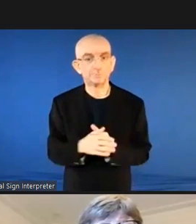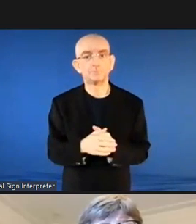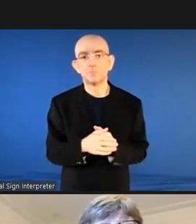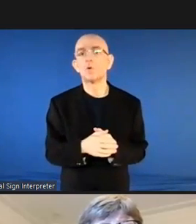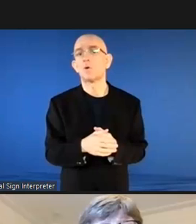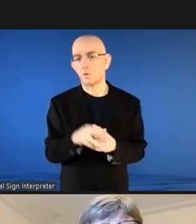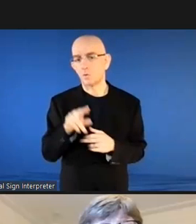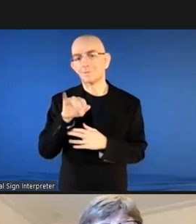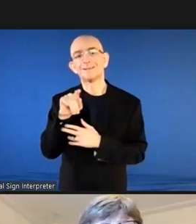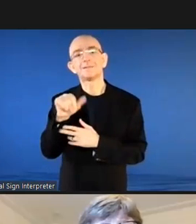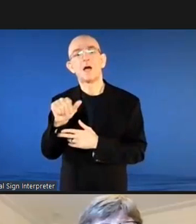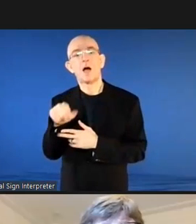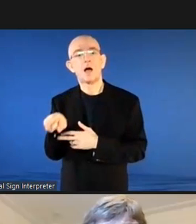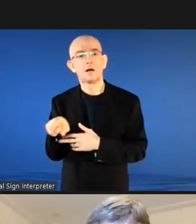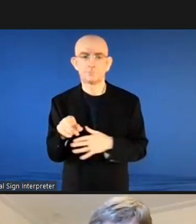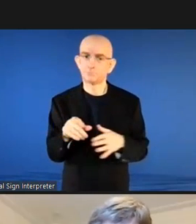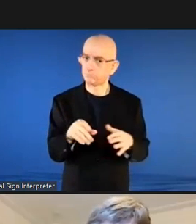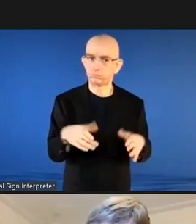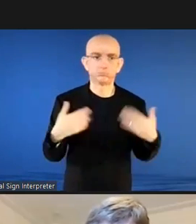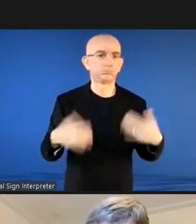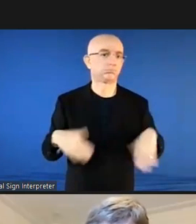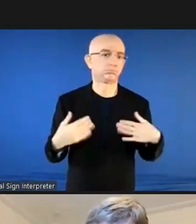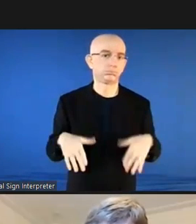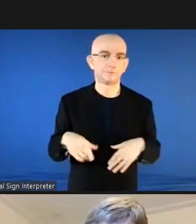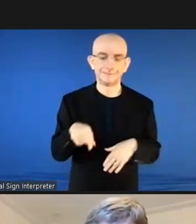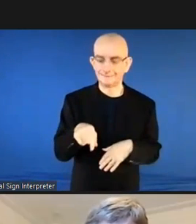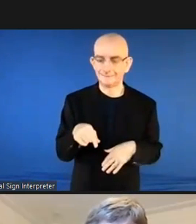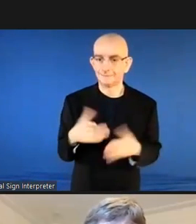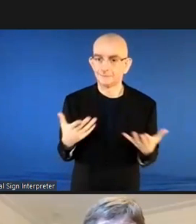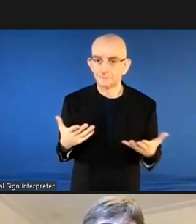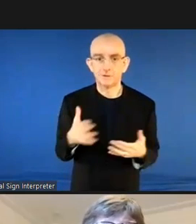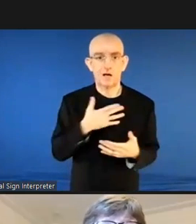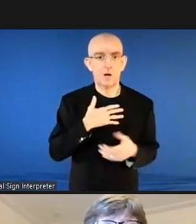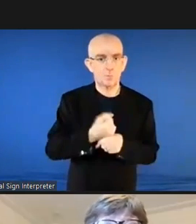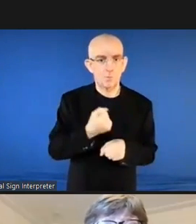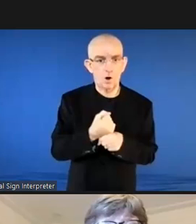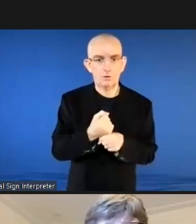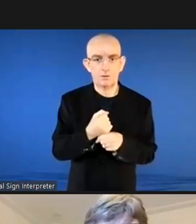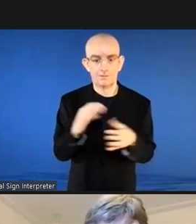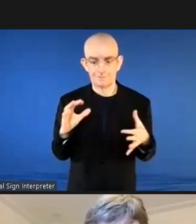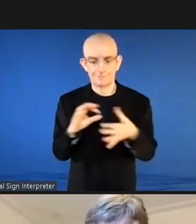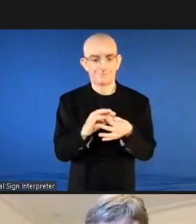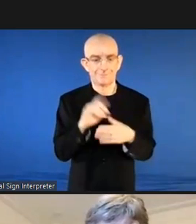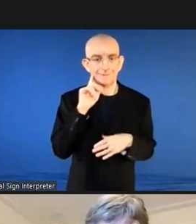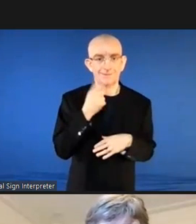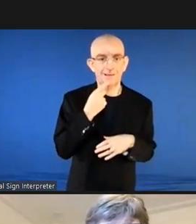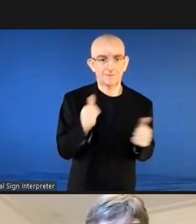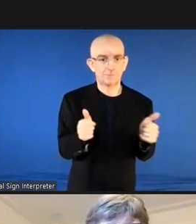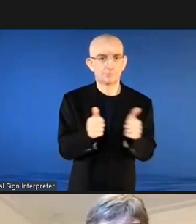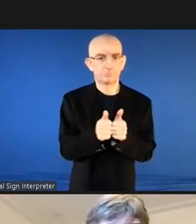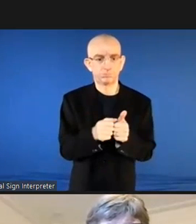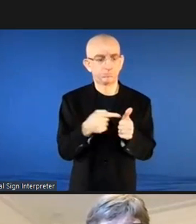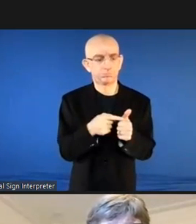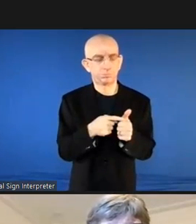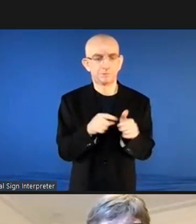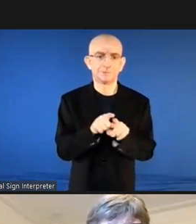role models is really key. And especially in the area that we are working in,